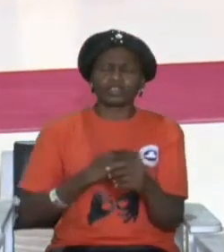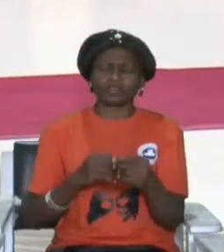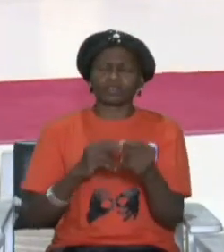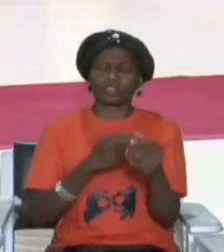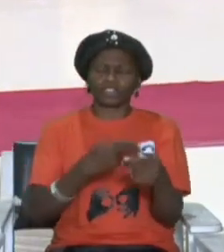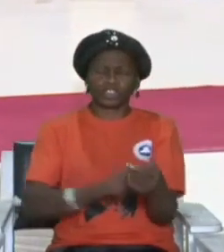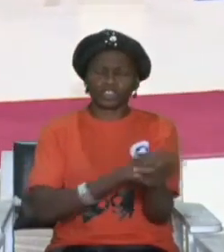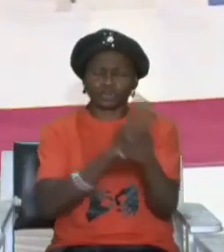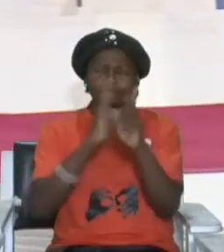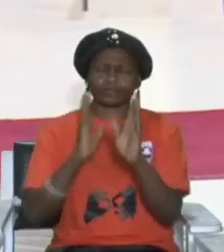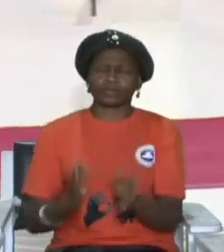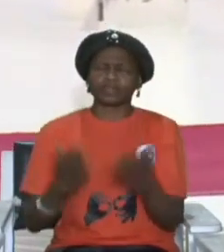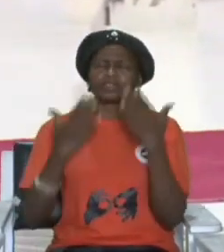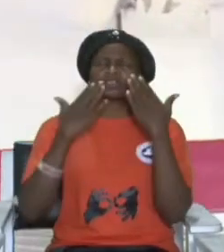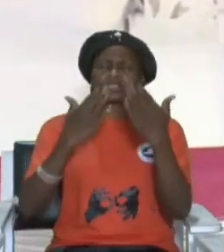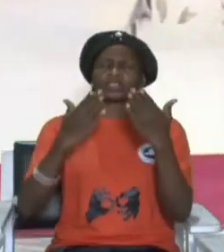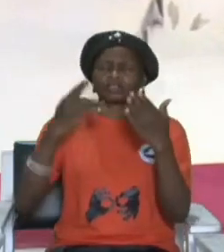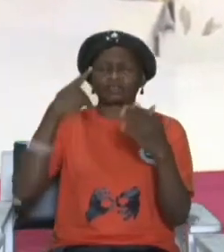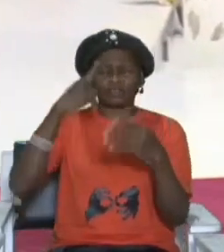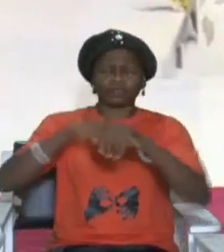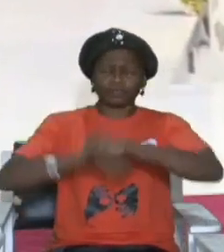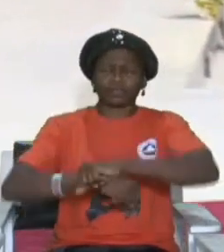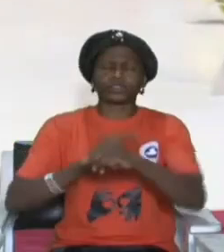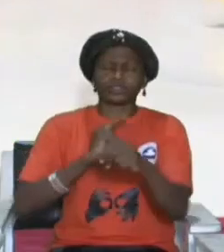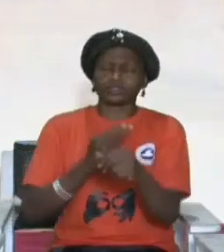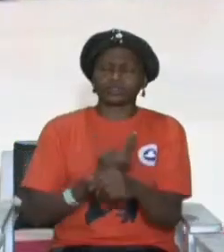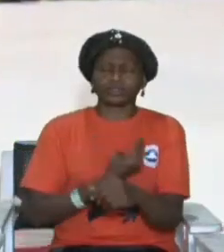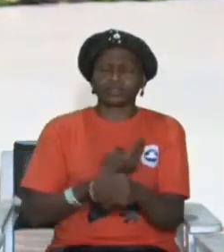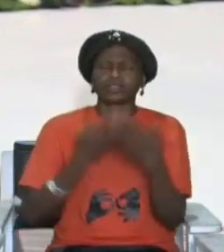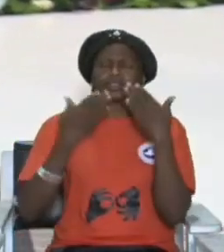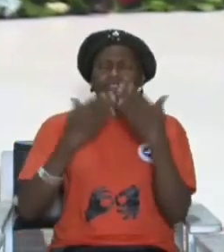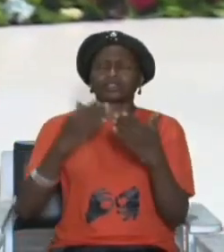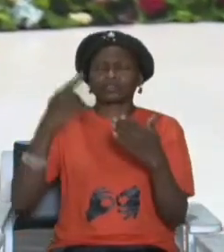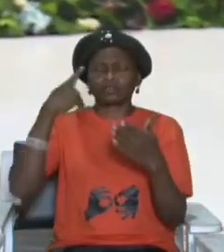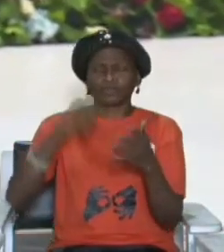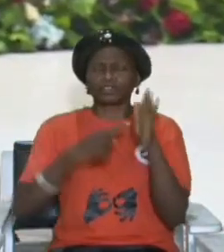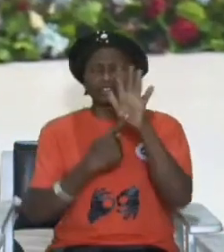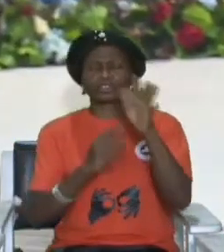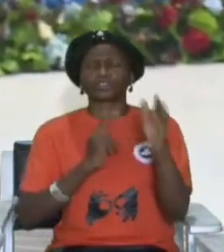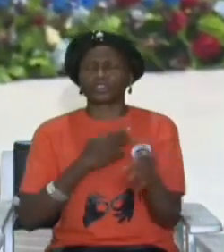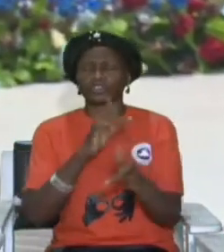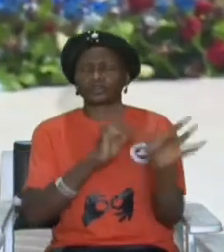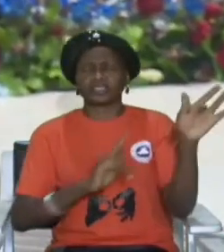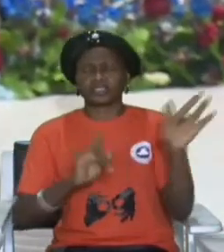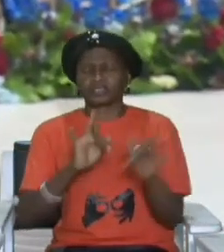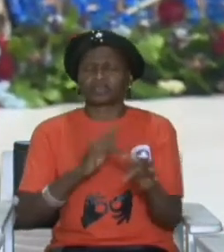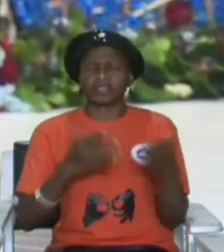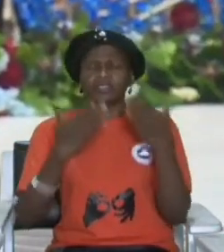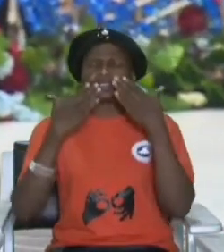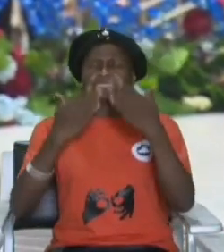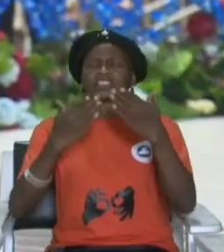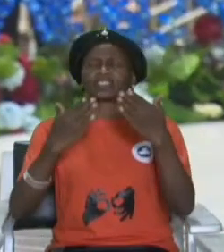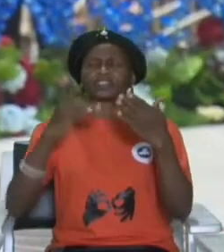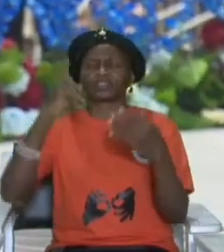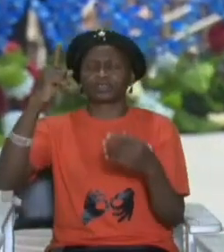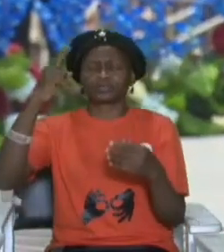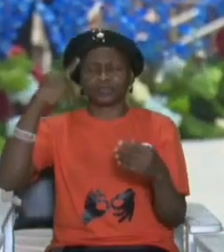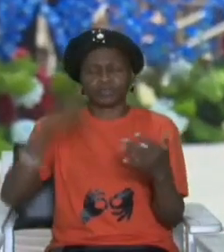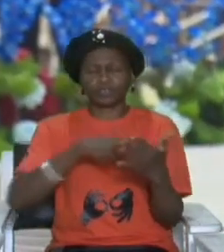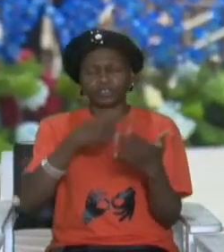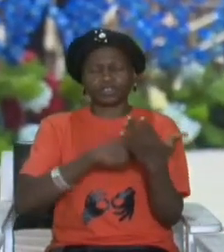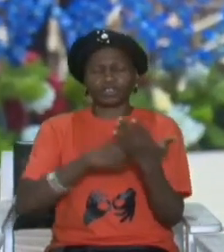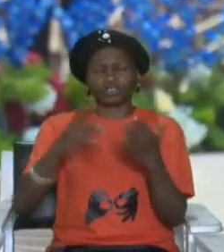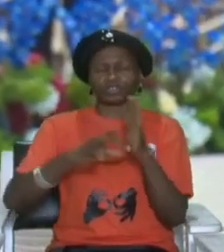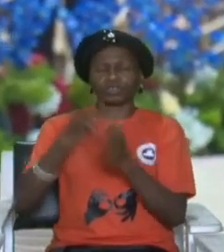shepherd. Thank you for protecting us. Thank you for showing us mercy. Thank you for this Holy